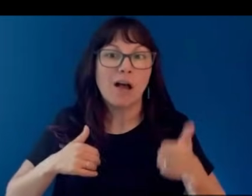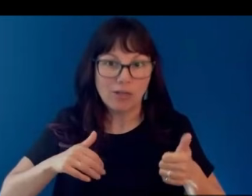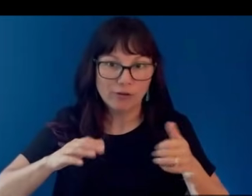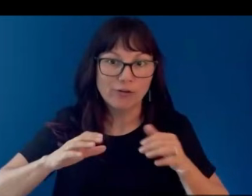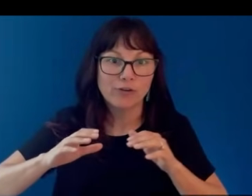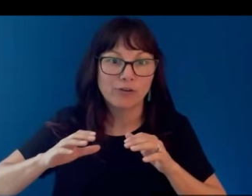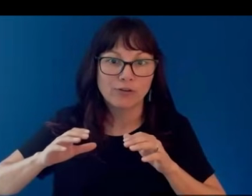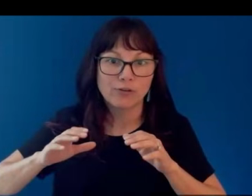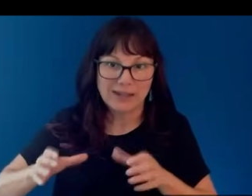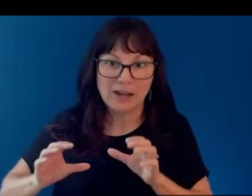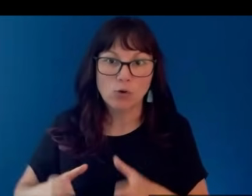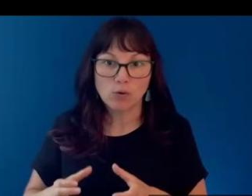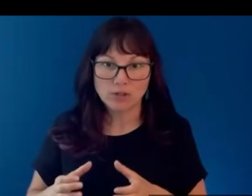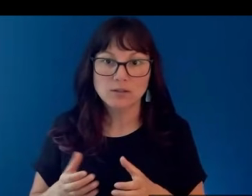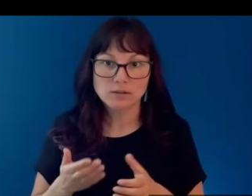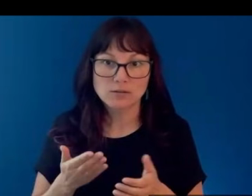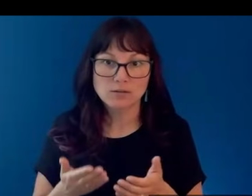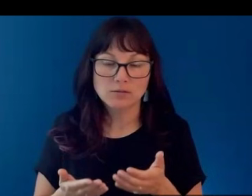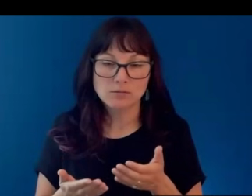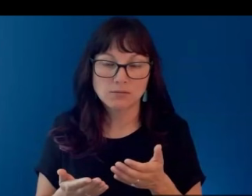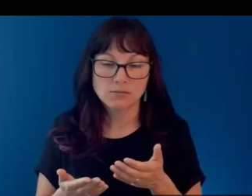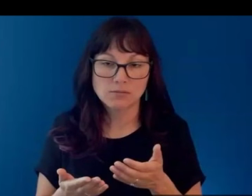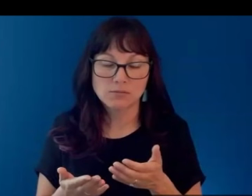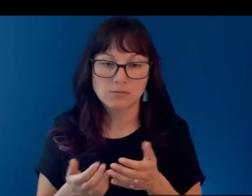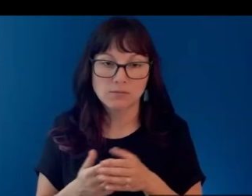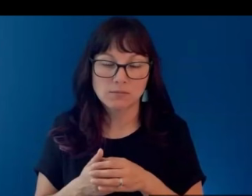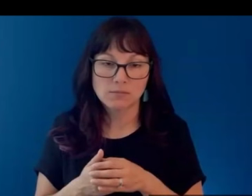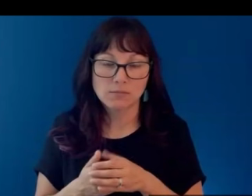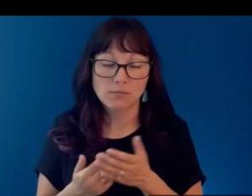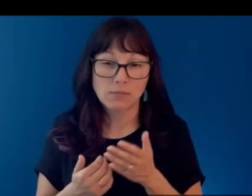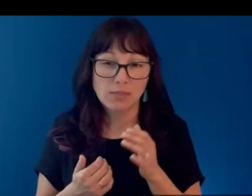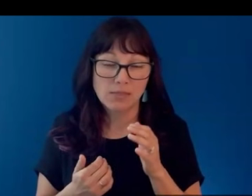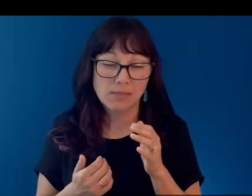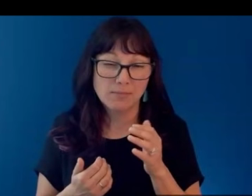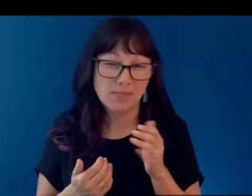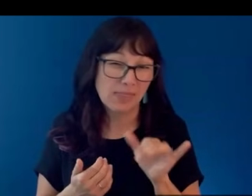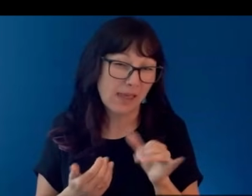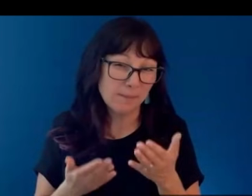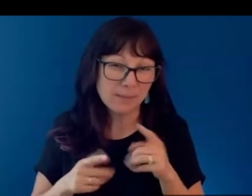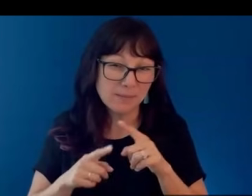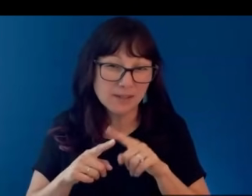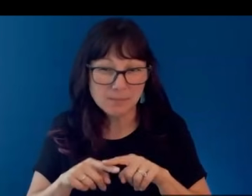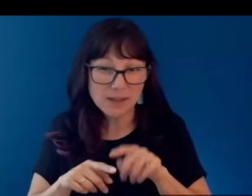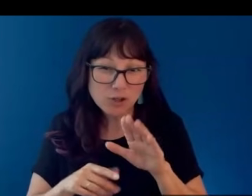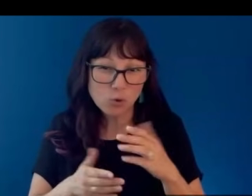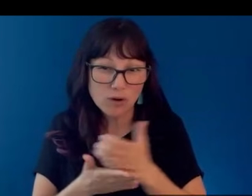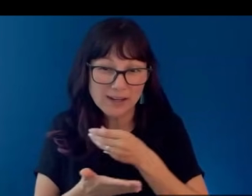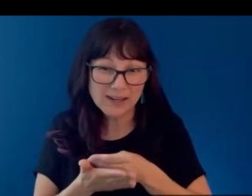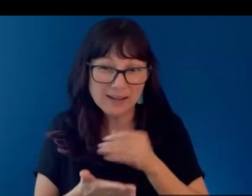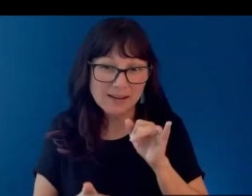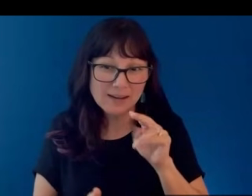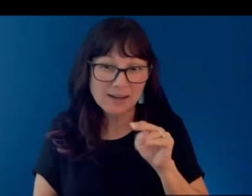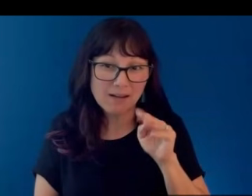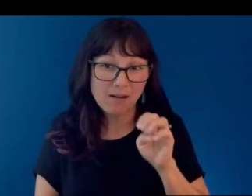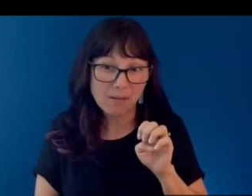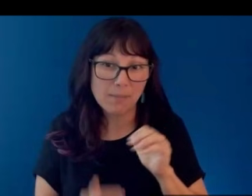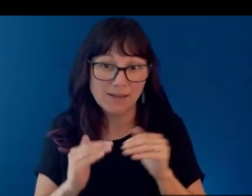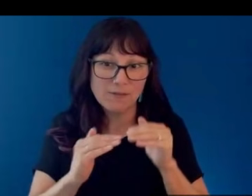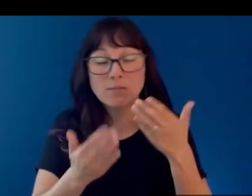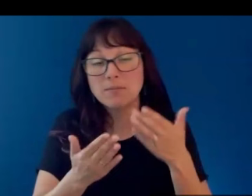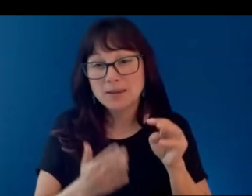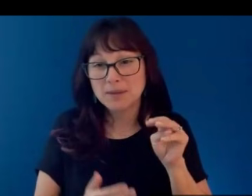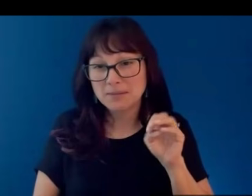categories that may be dependent on income levels, right? So there could be a lot of different